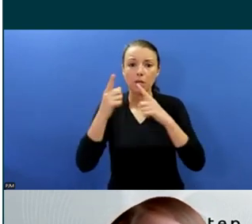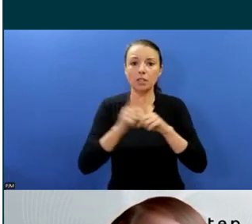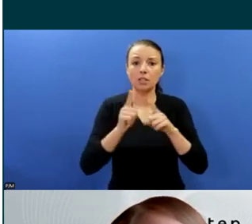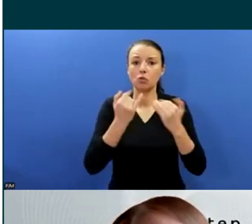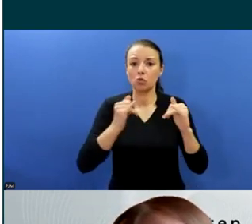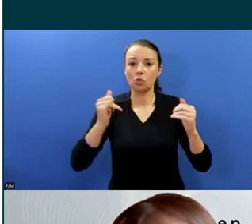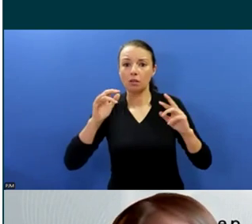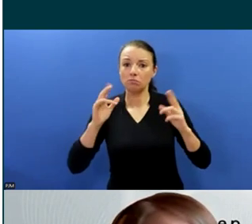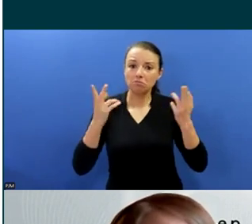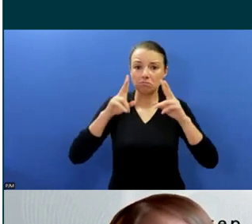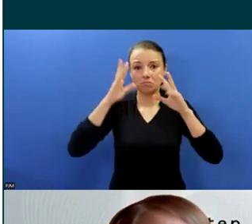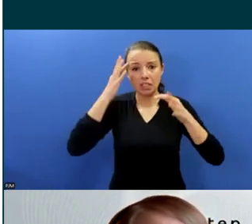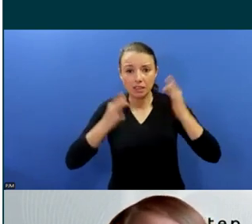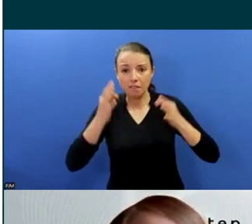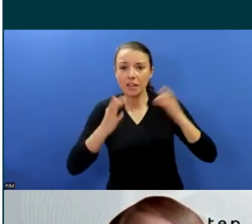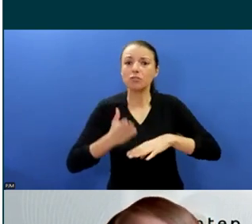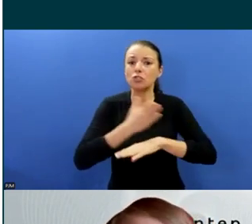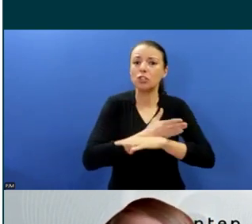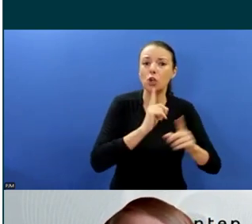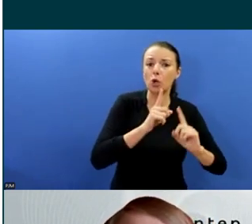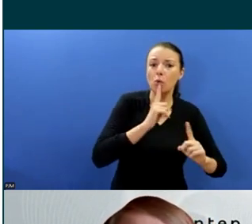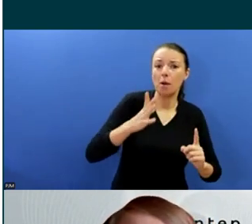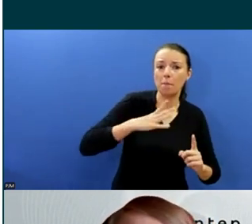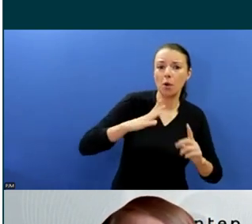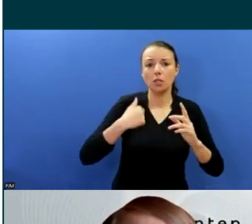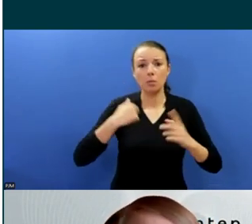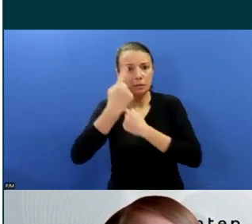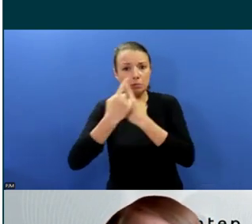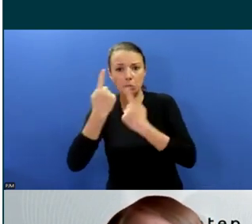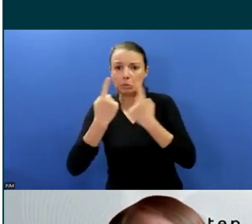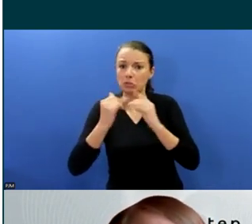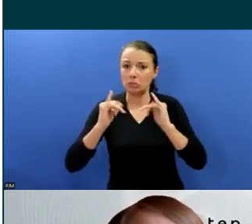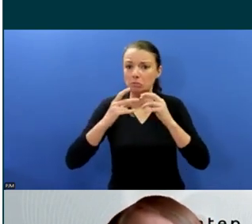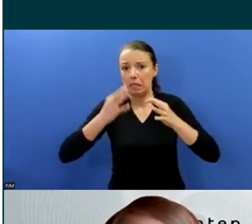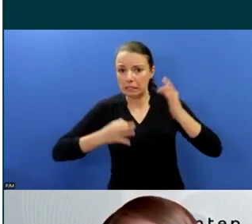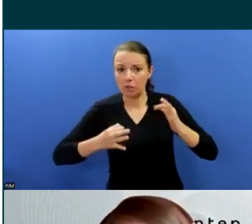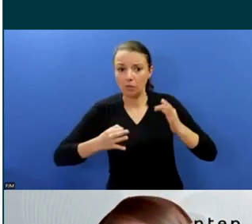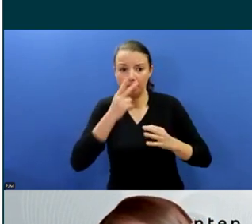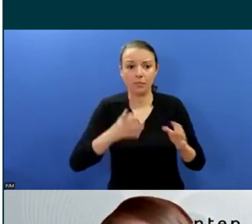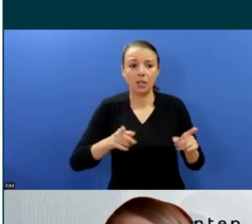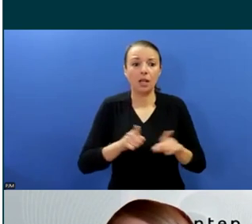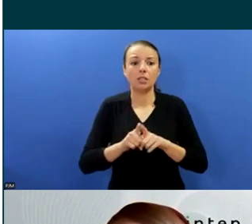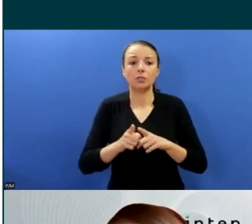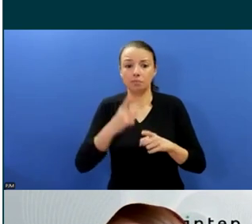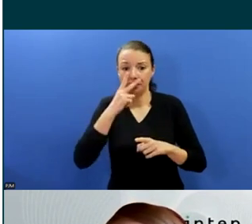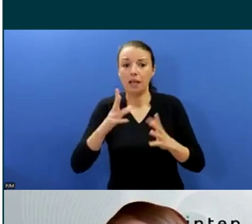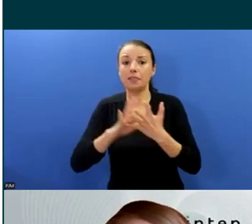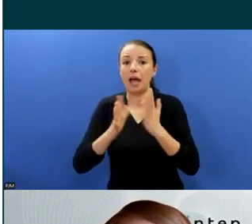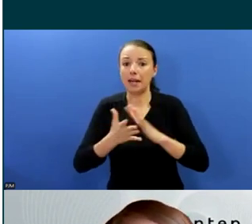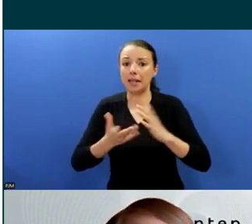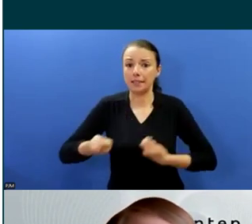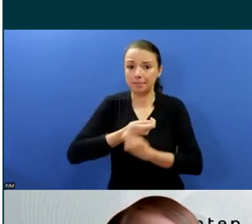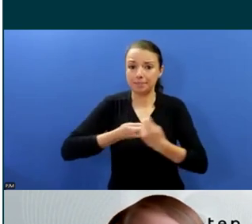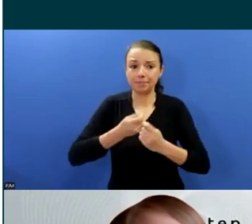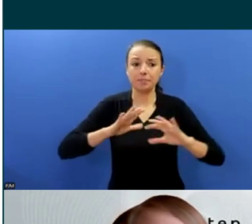There were marketplaces, you can see it on the left, where companies of the experts and other organizations could